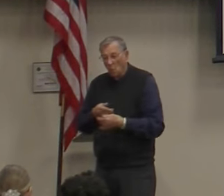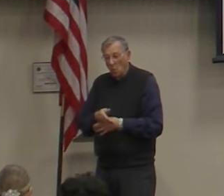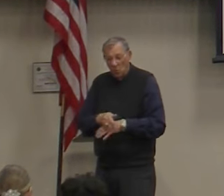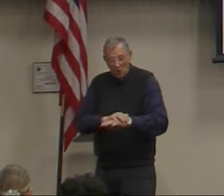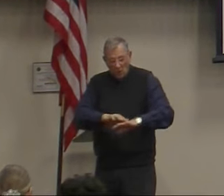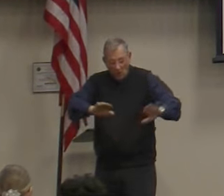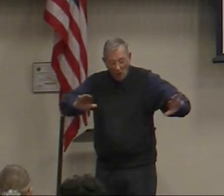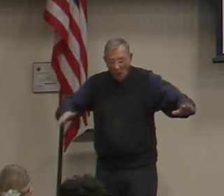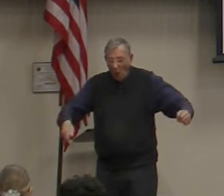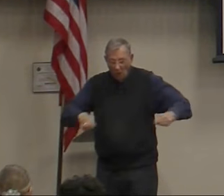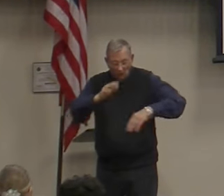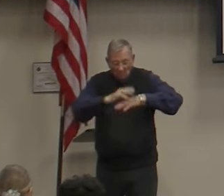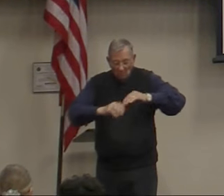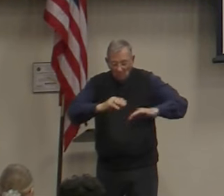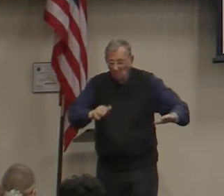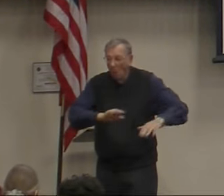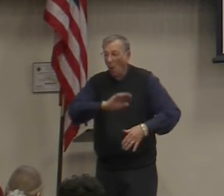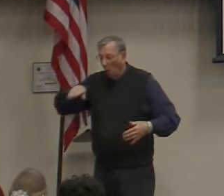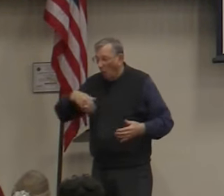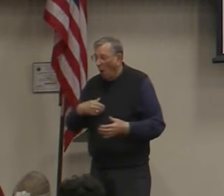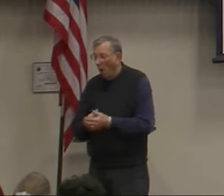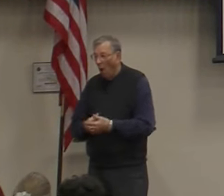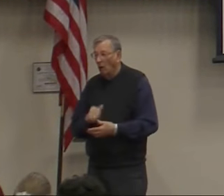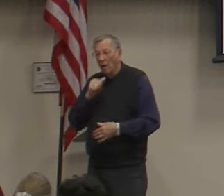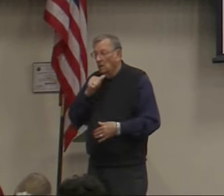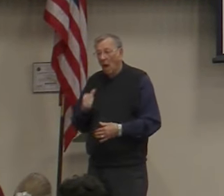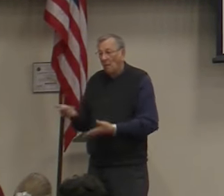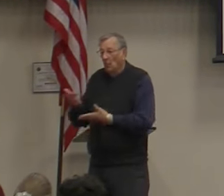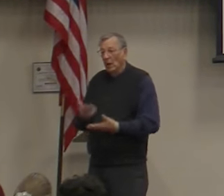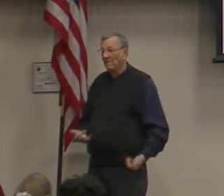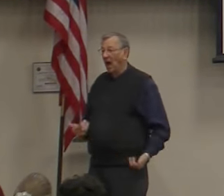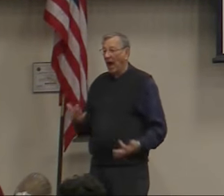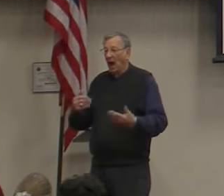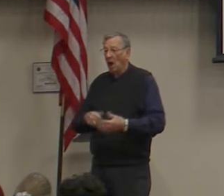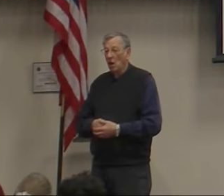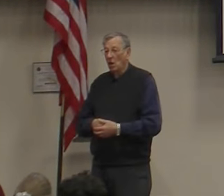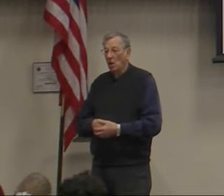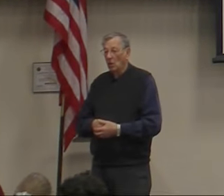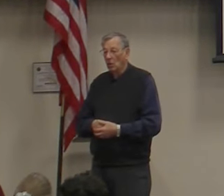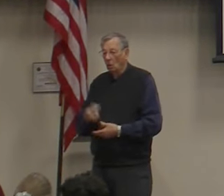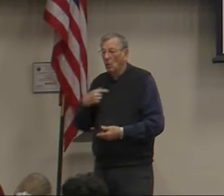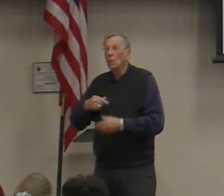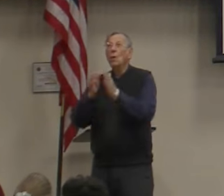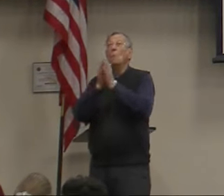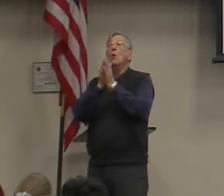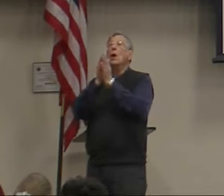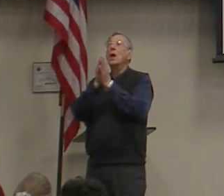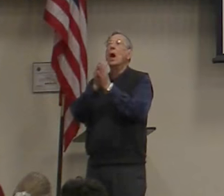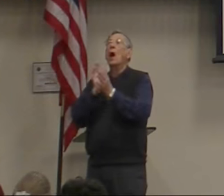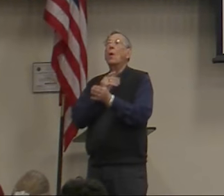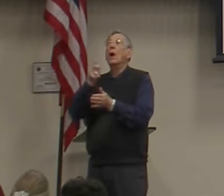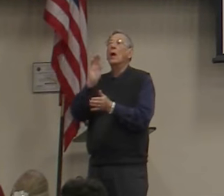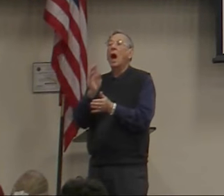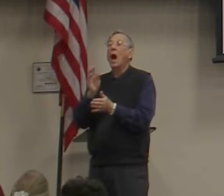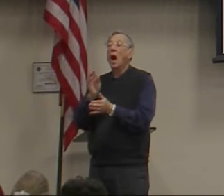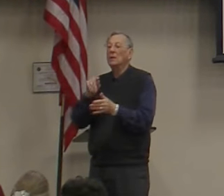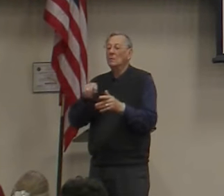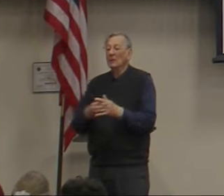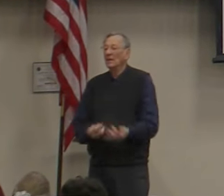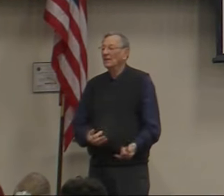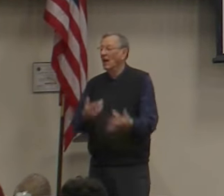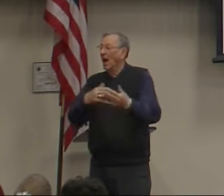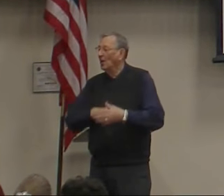an altar. We're all going to not bring fire. And we're going to call on our God to ignite the